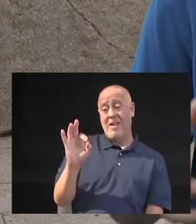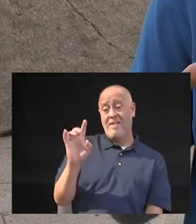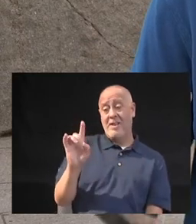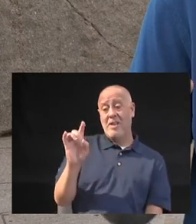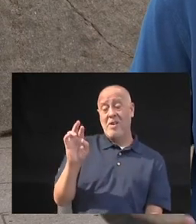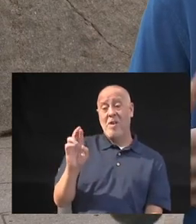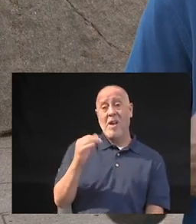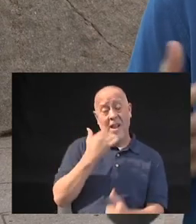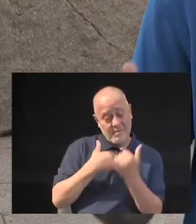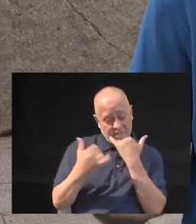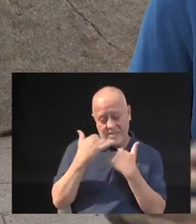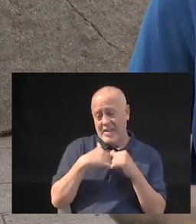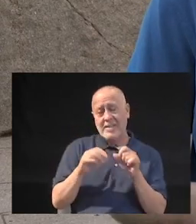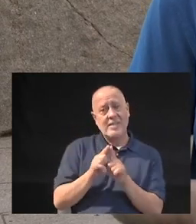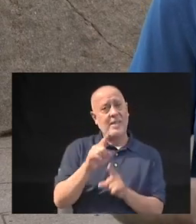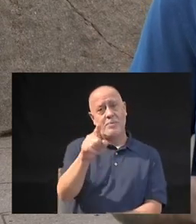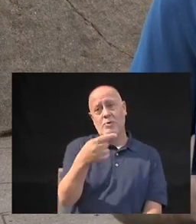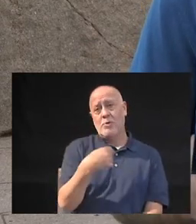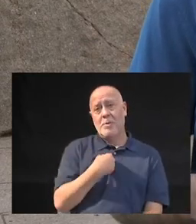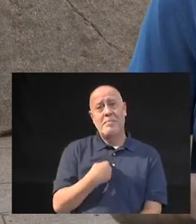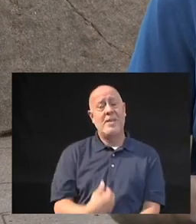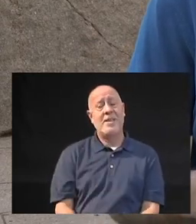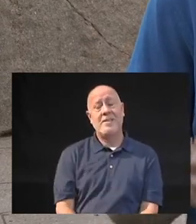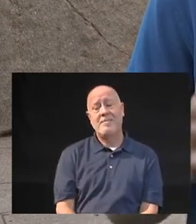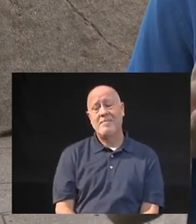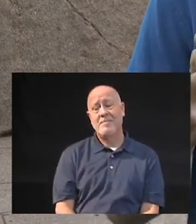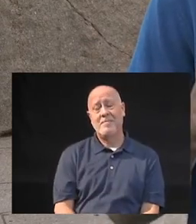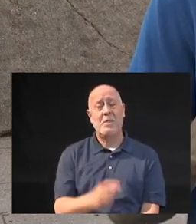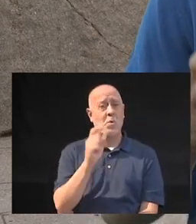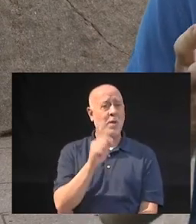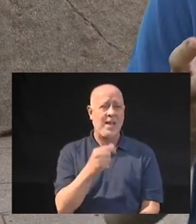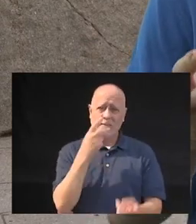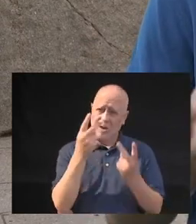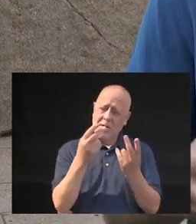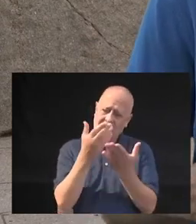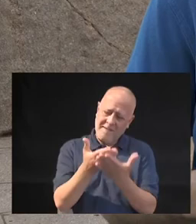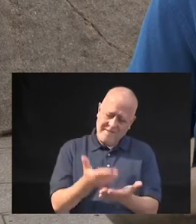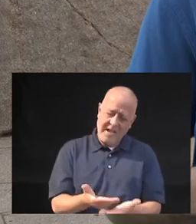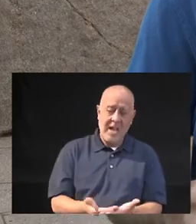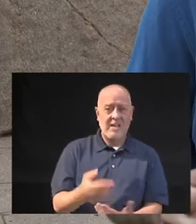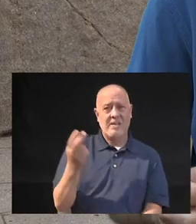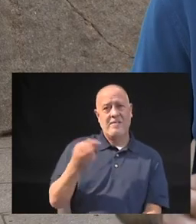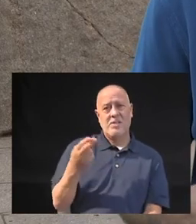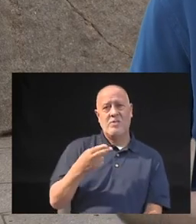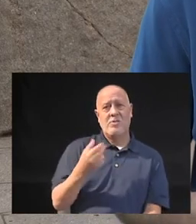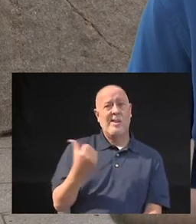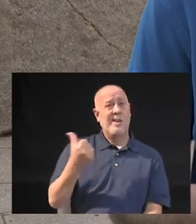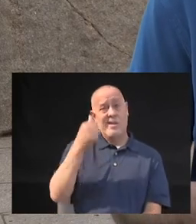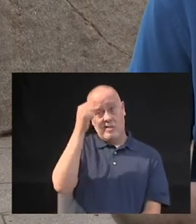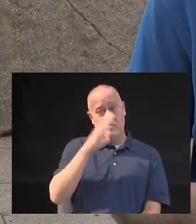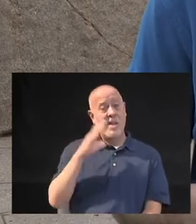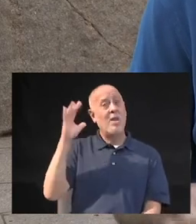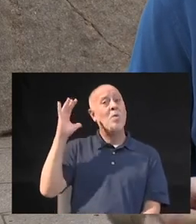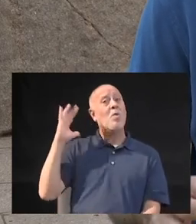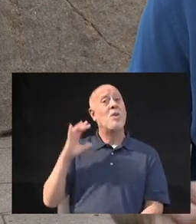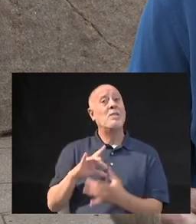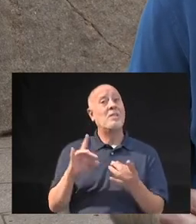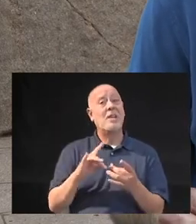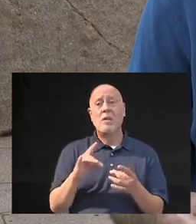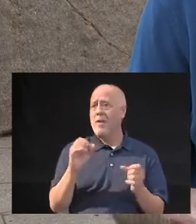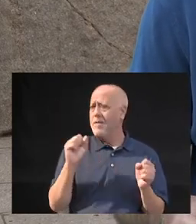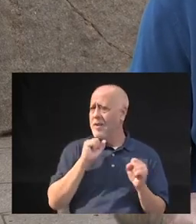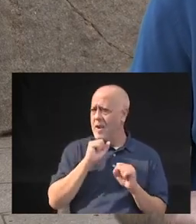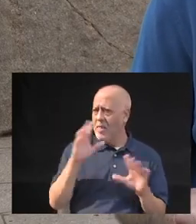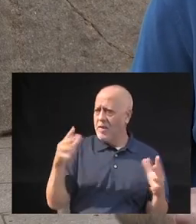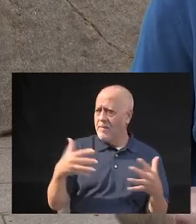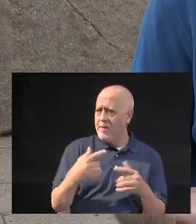a flawed human being just like you and me. We have to look at the facts of history. This man who once said, "You have nothing to fear